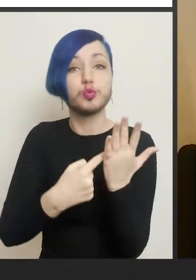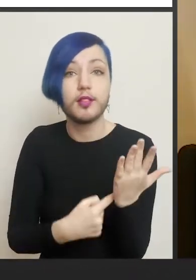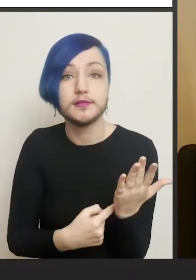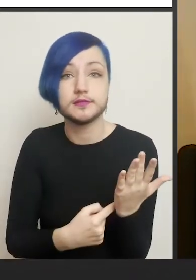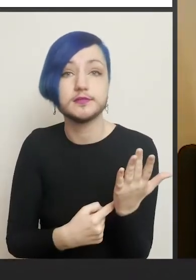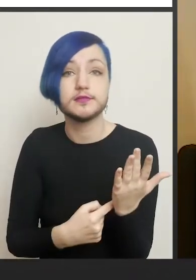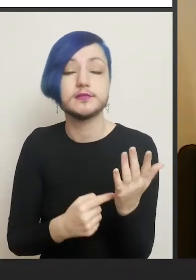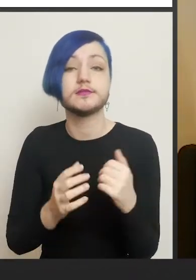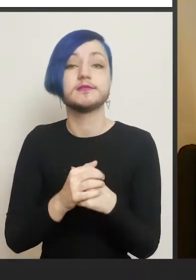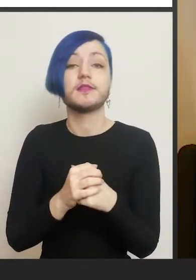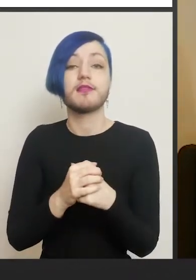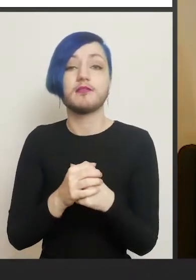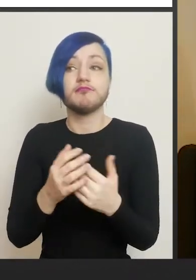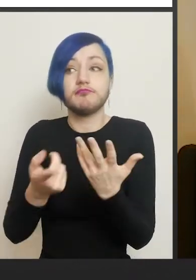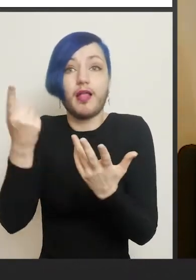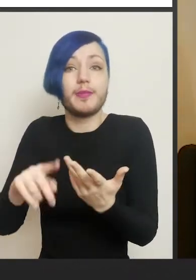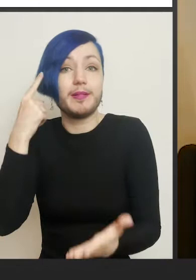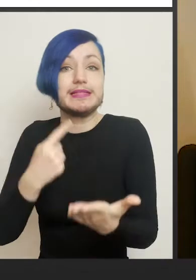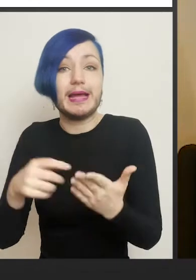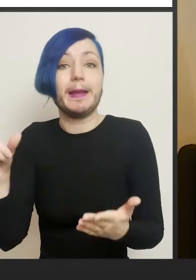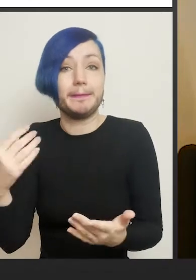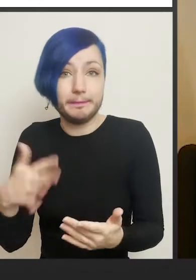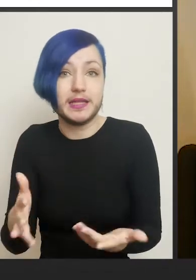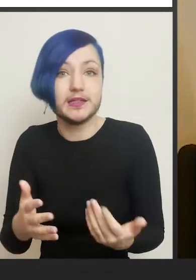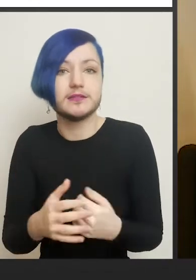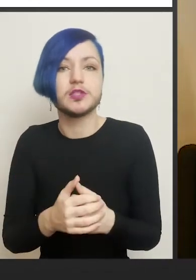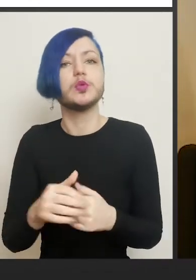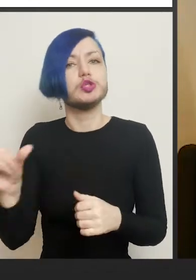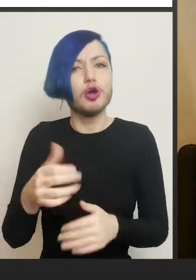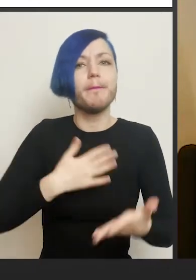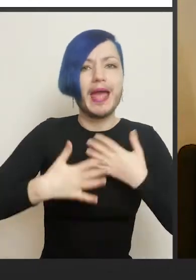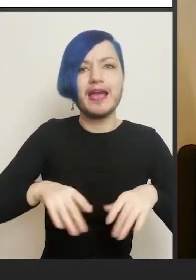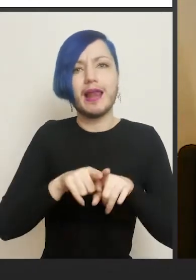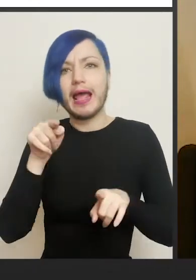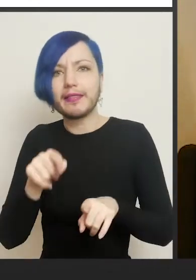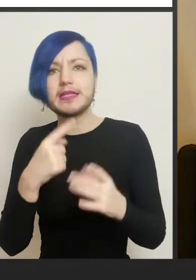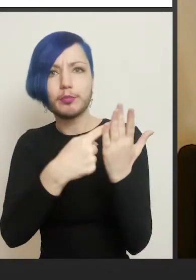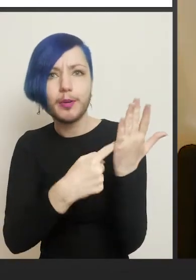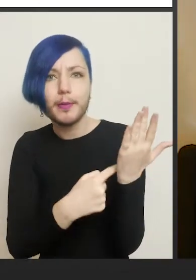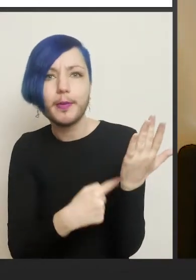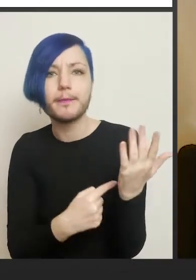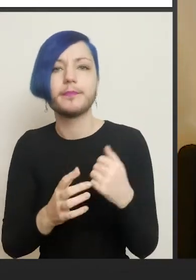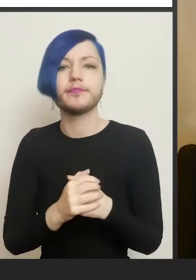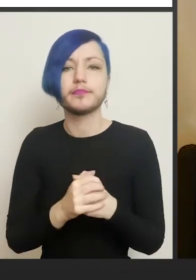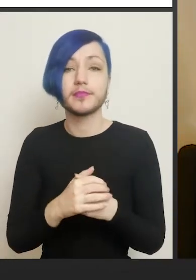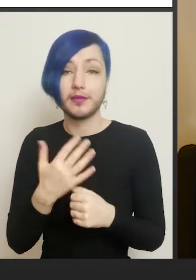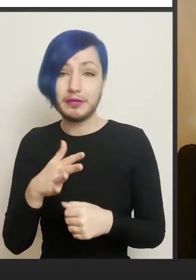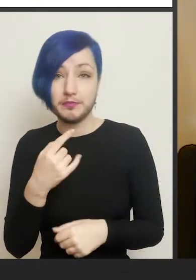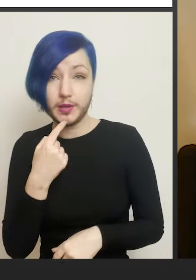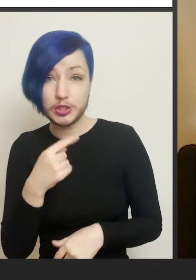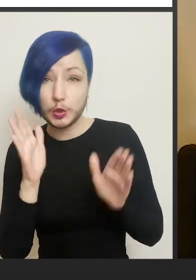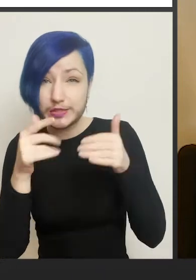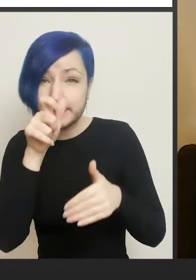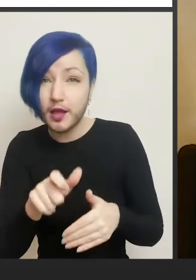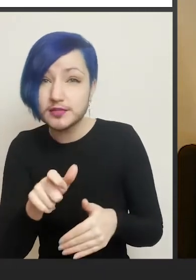that have been decided for us. Like, this is how you should behave and so on. I don't know if you've ever told an autistic